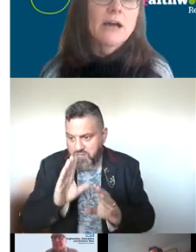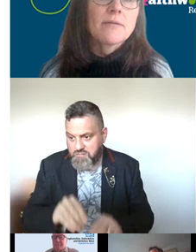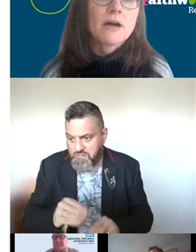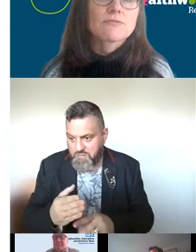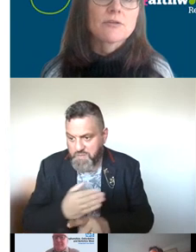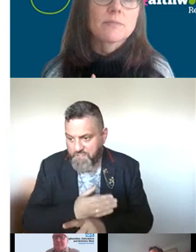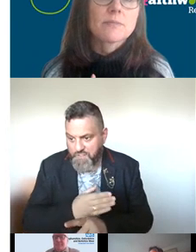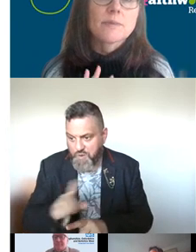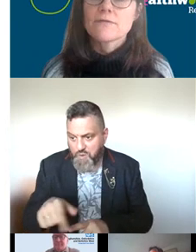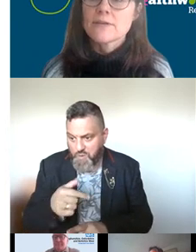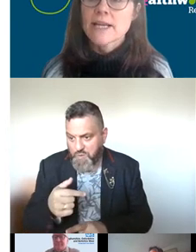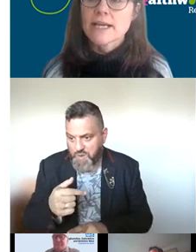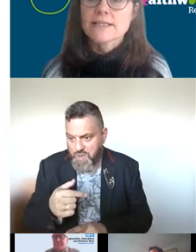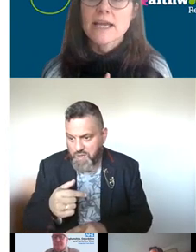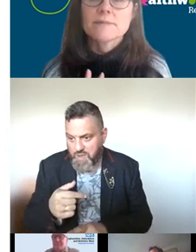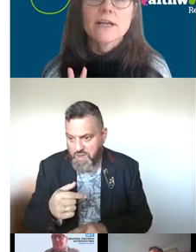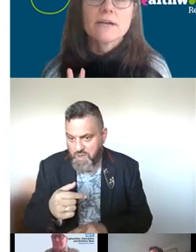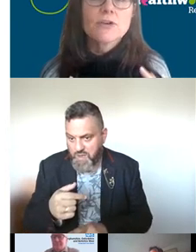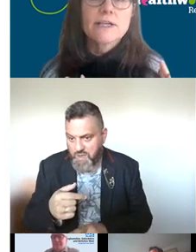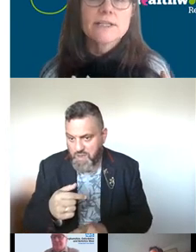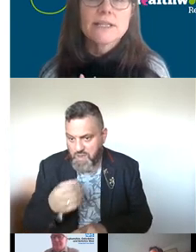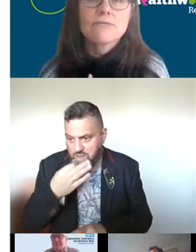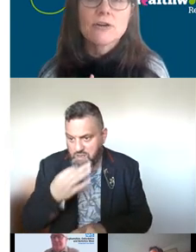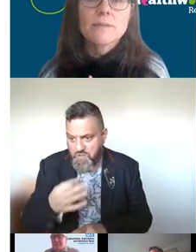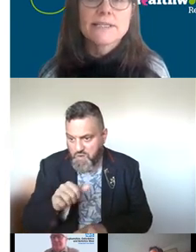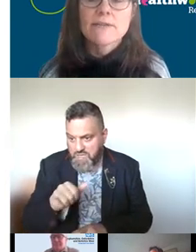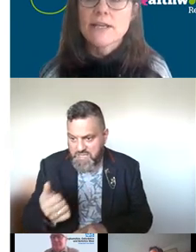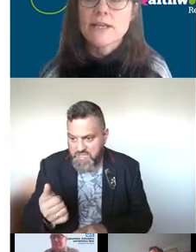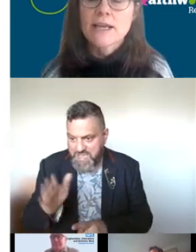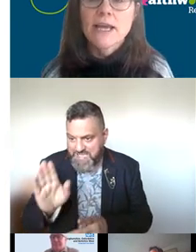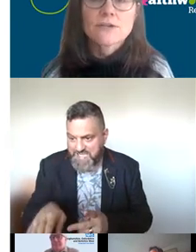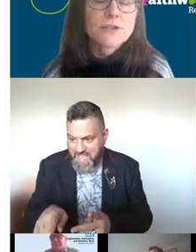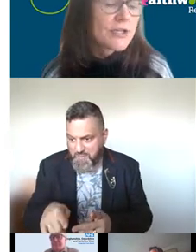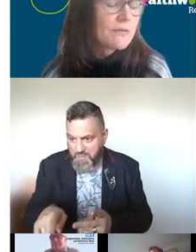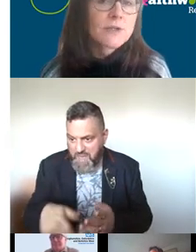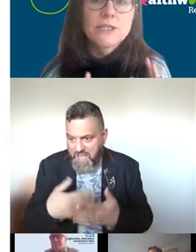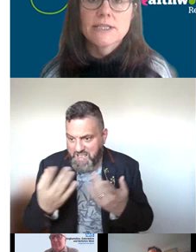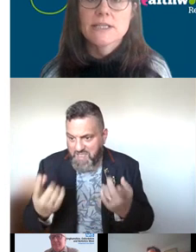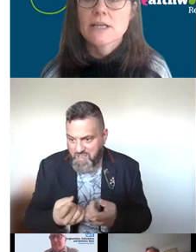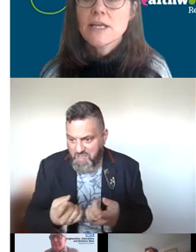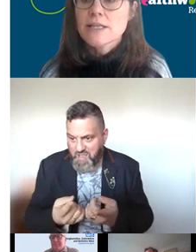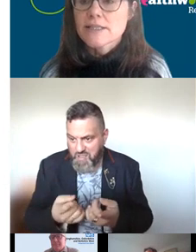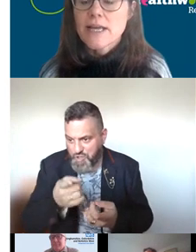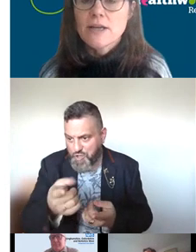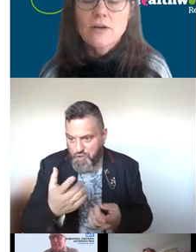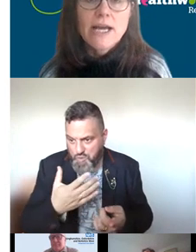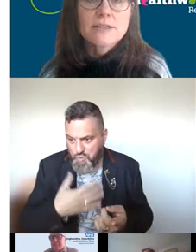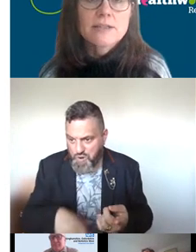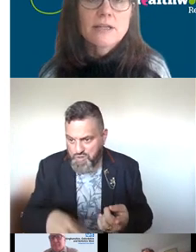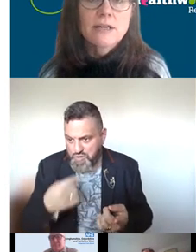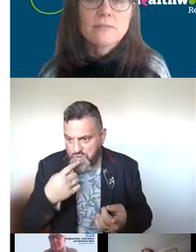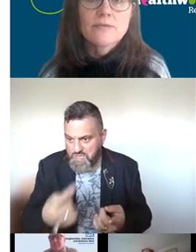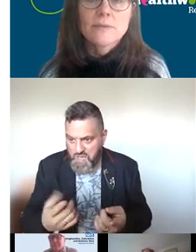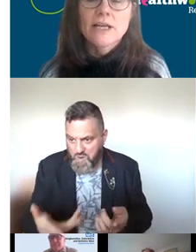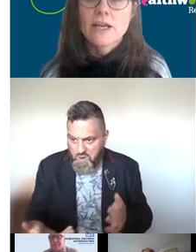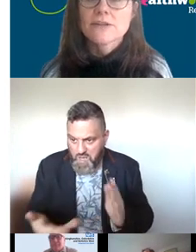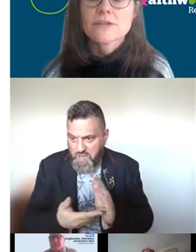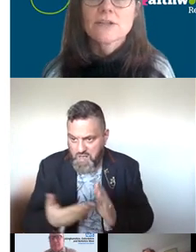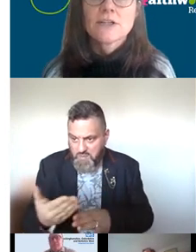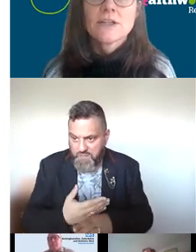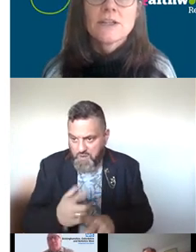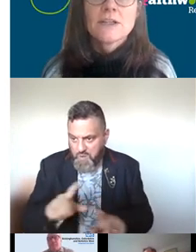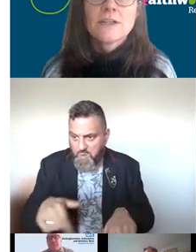we ask Rob Bone for the next steps, Tracy, Rob, is there anything else that you wanted to say or add before